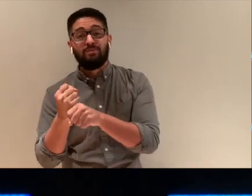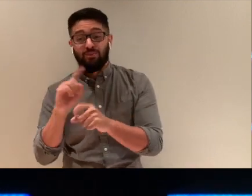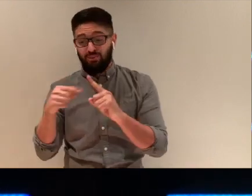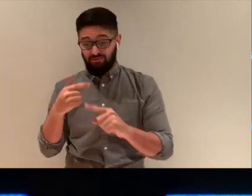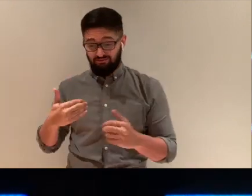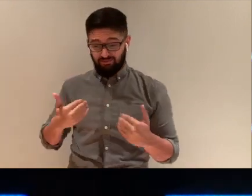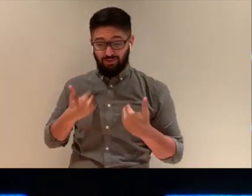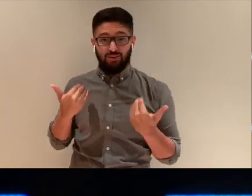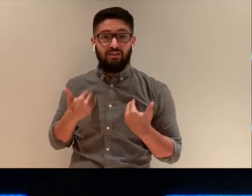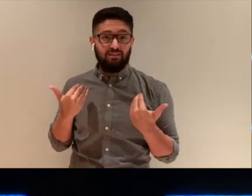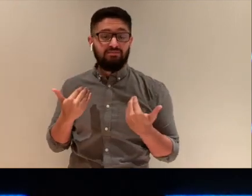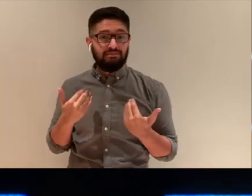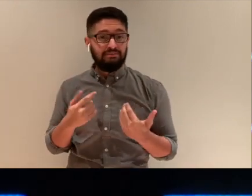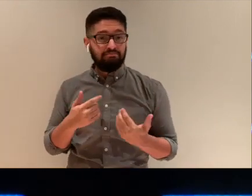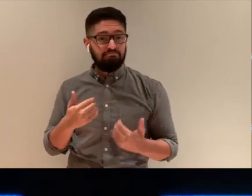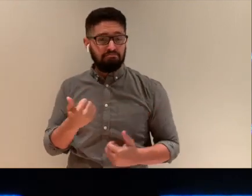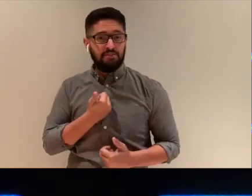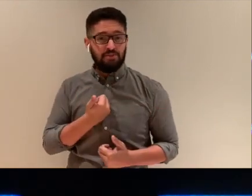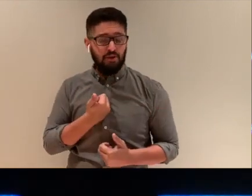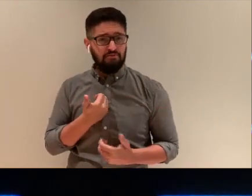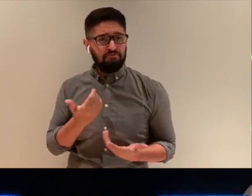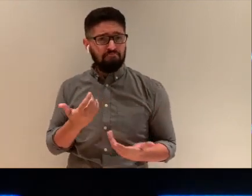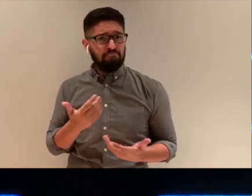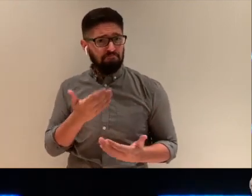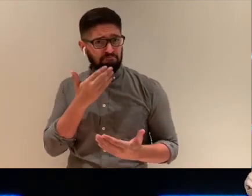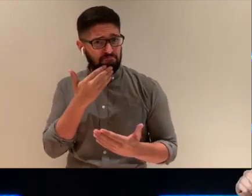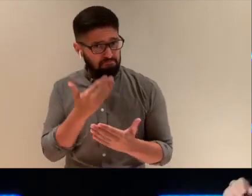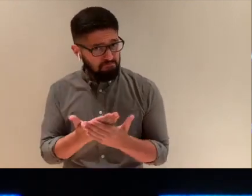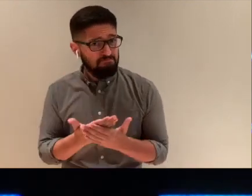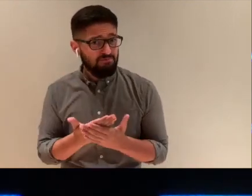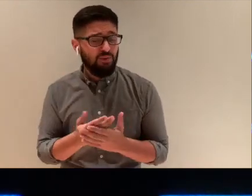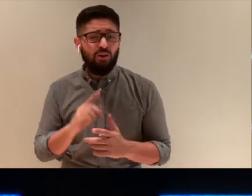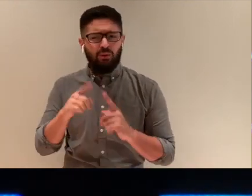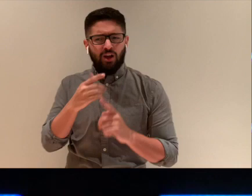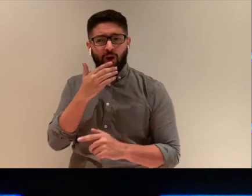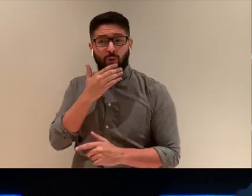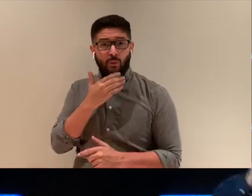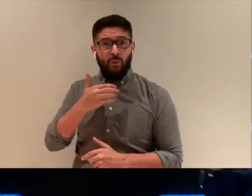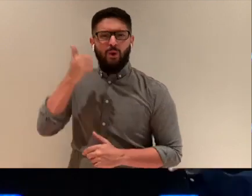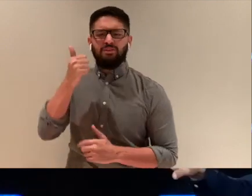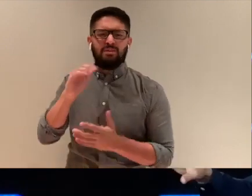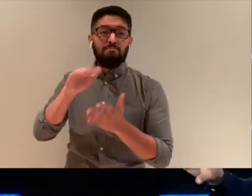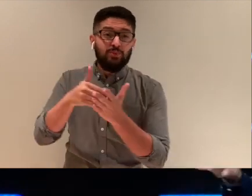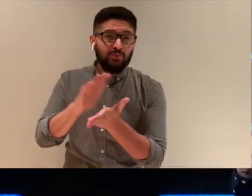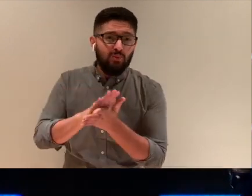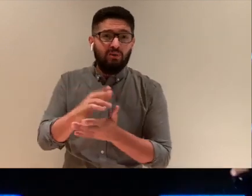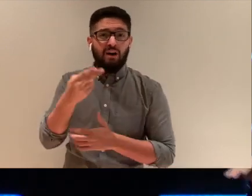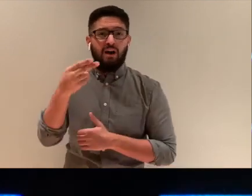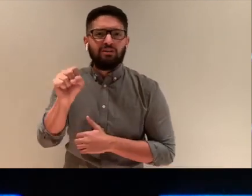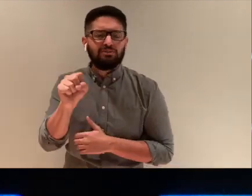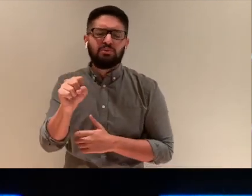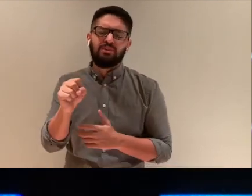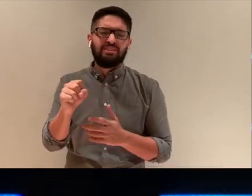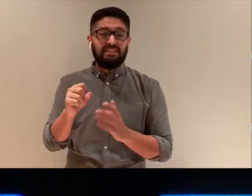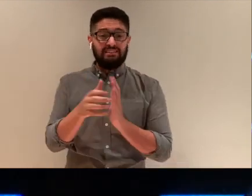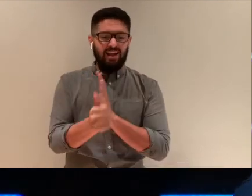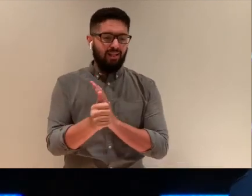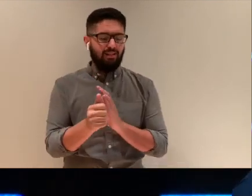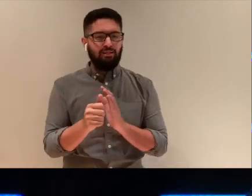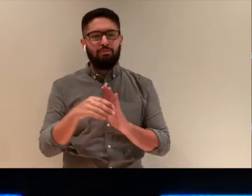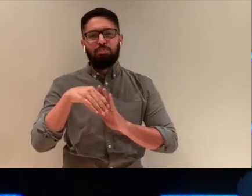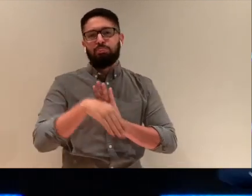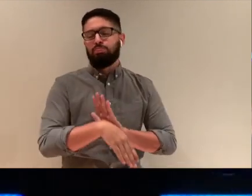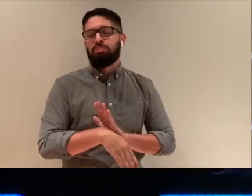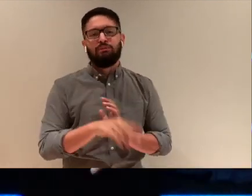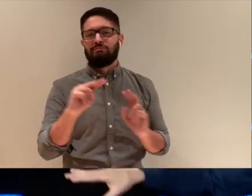baseball. And when I was young, I was actually pretty good. I mean, when I got older, middle school and high school, listen, all